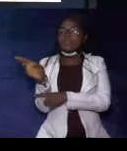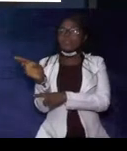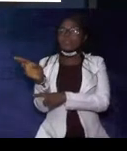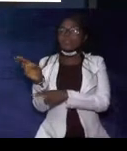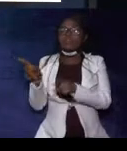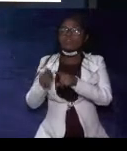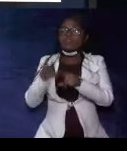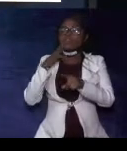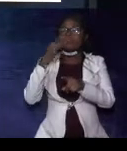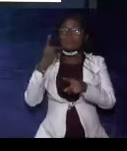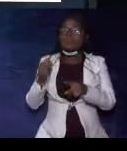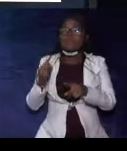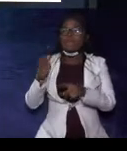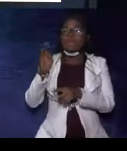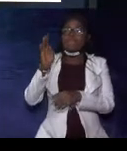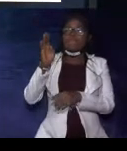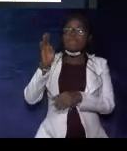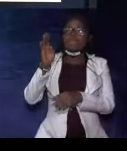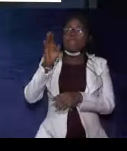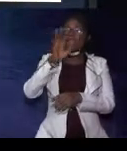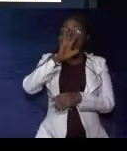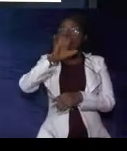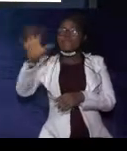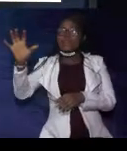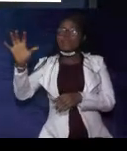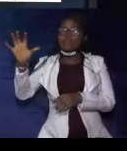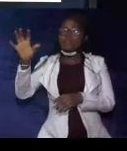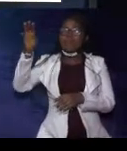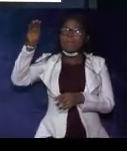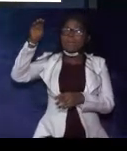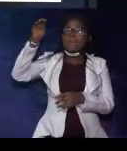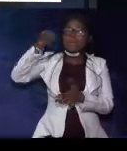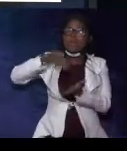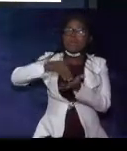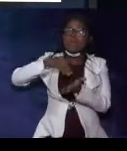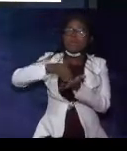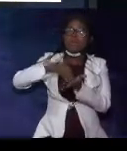So 14 starting from the right so that you can occupy the two spaces to the right.